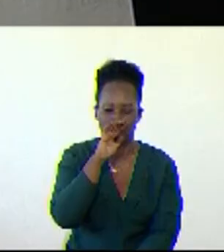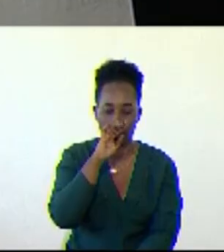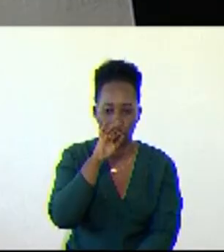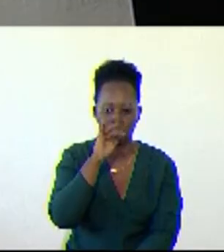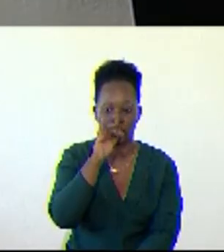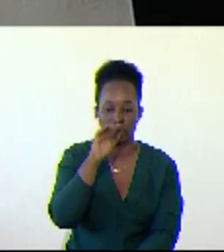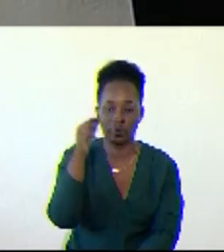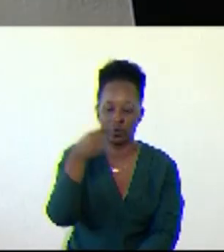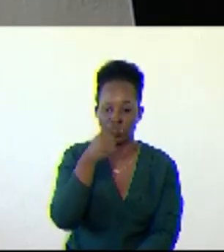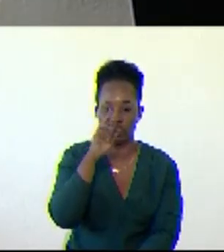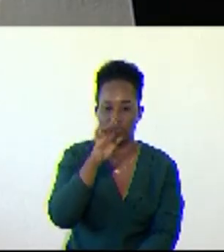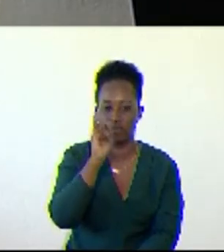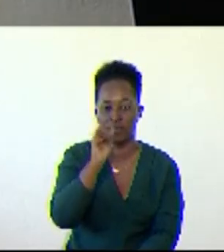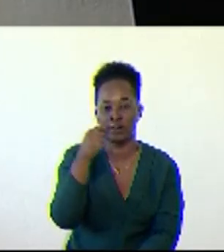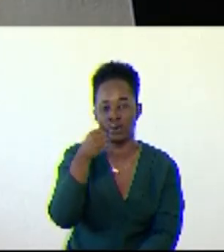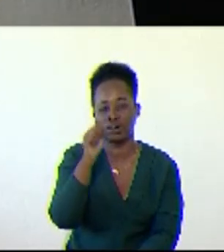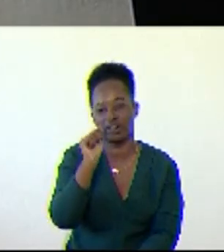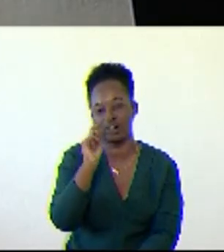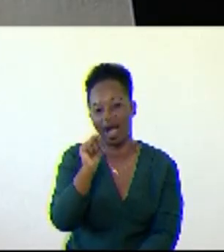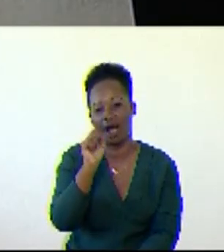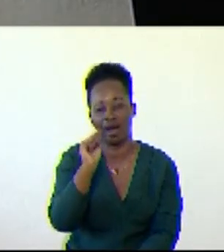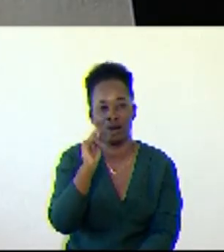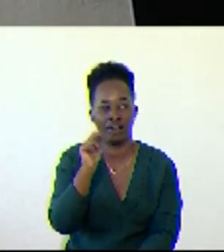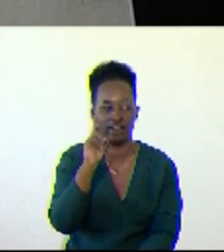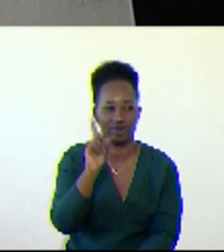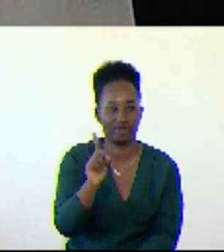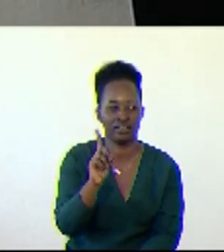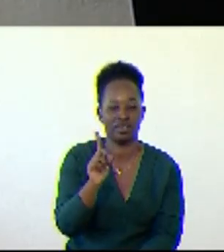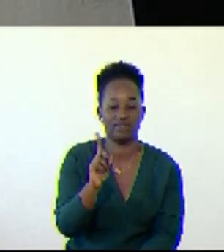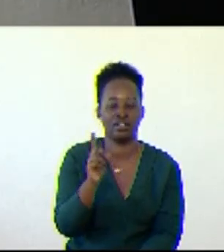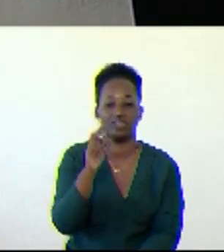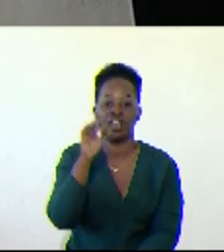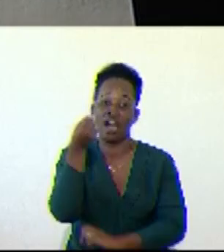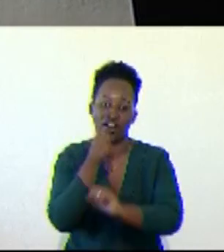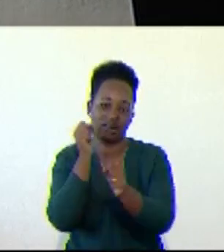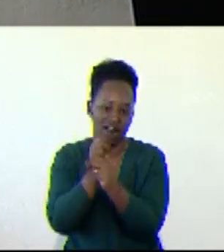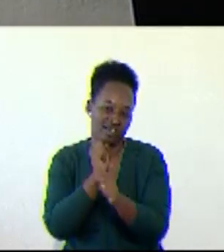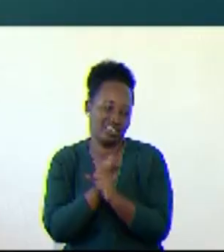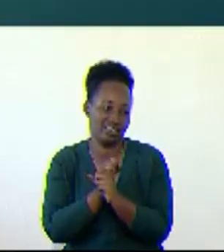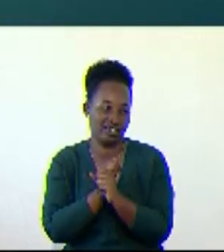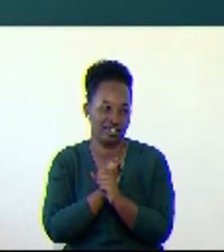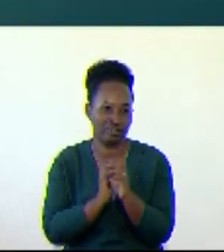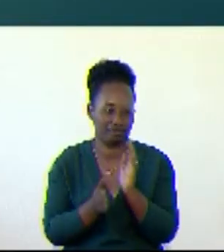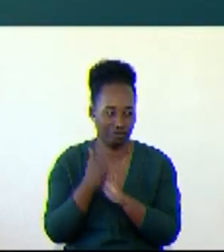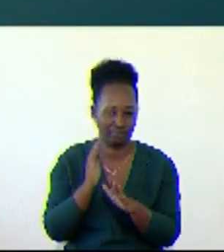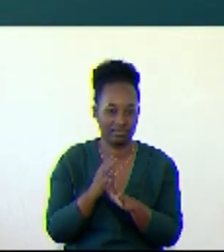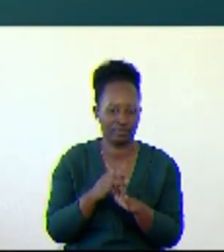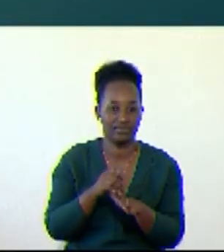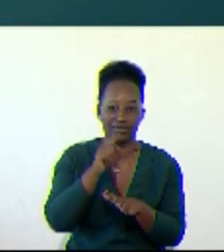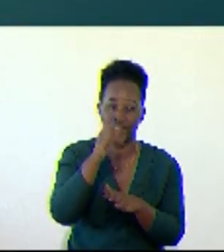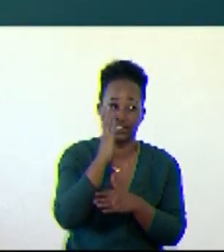use this alkyl group which is negative. The process is almost the same, except it's actually the